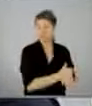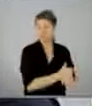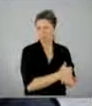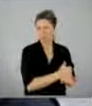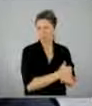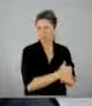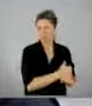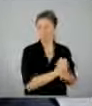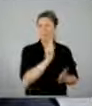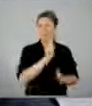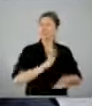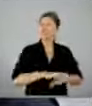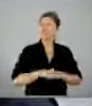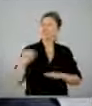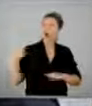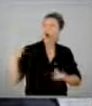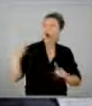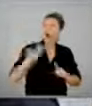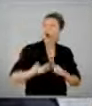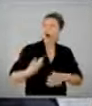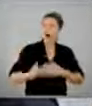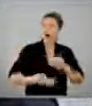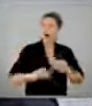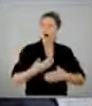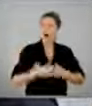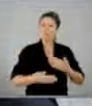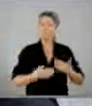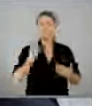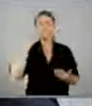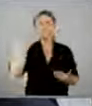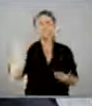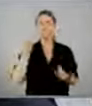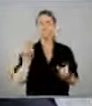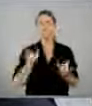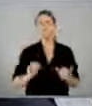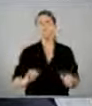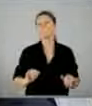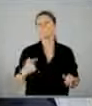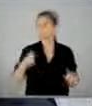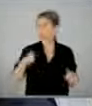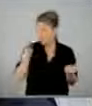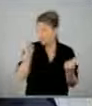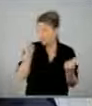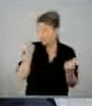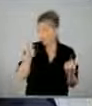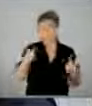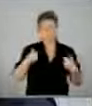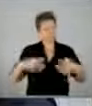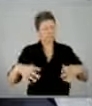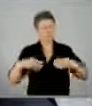time, clearly, that was not effective. And I accept that. I accept that absolutely.